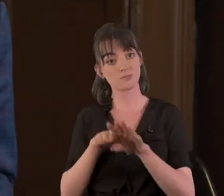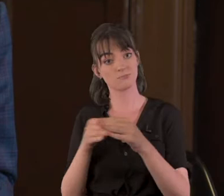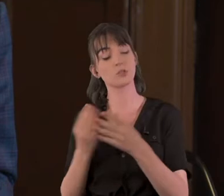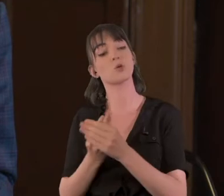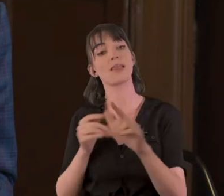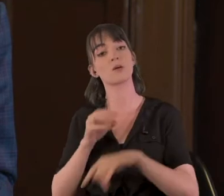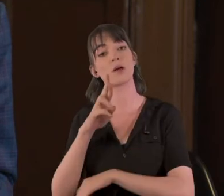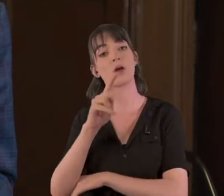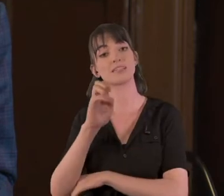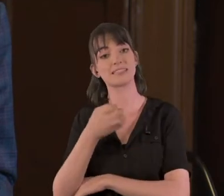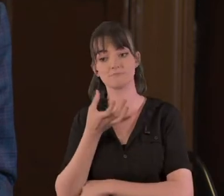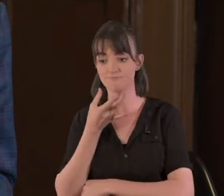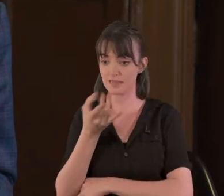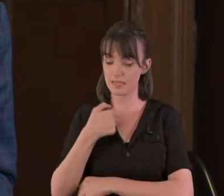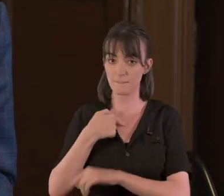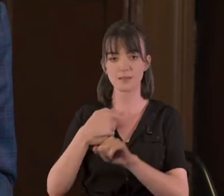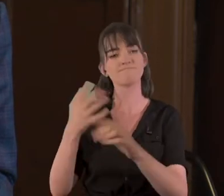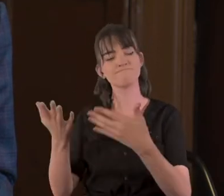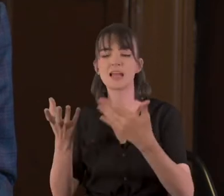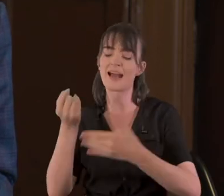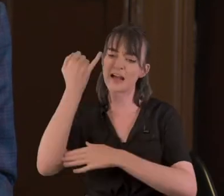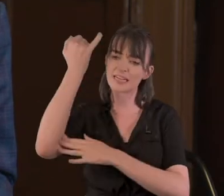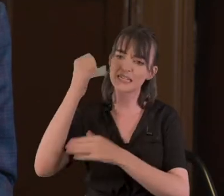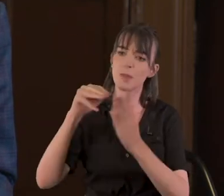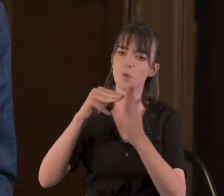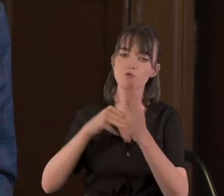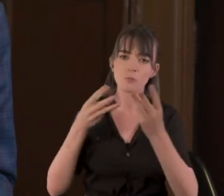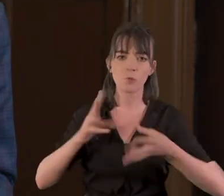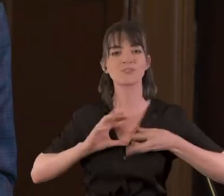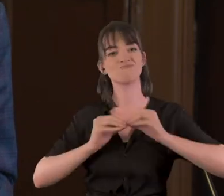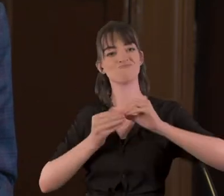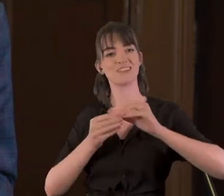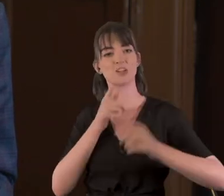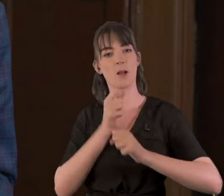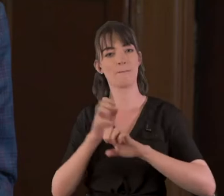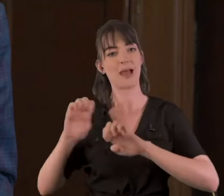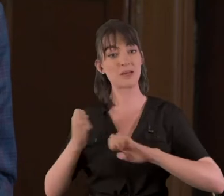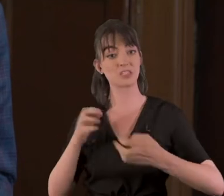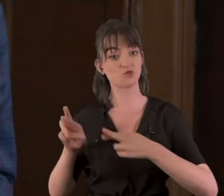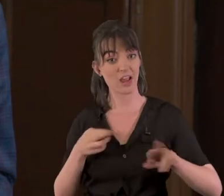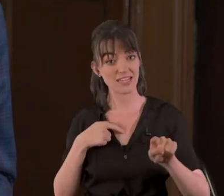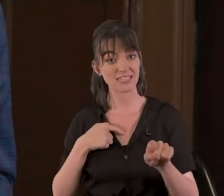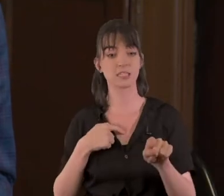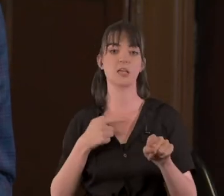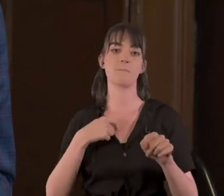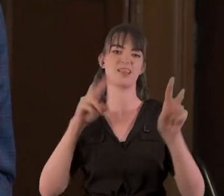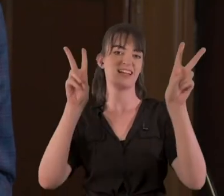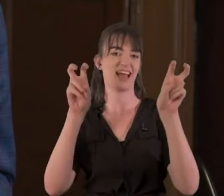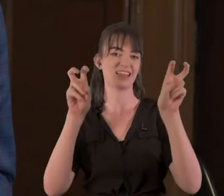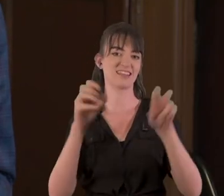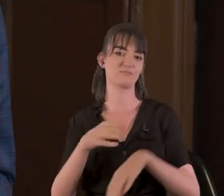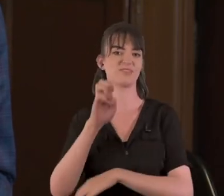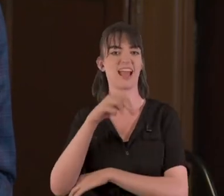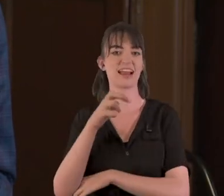idea was to have a programme at first about the Easter Rising, which would go under the general title, The Enemy